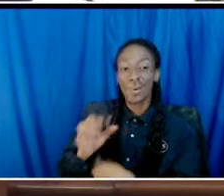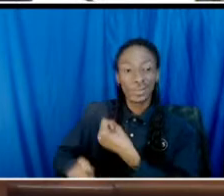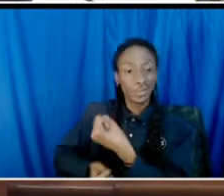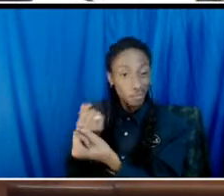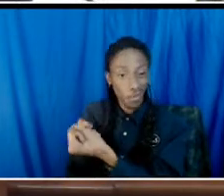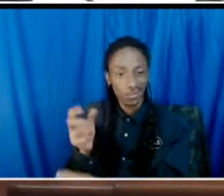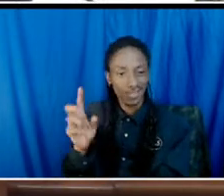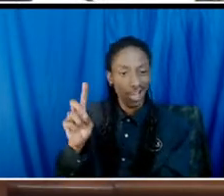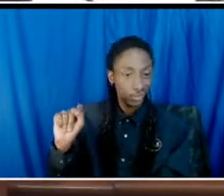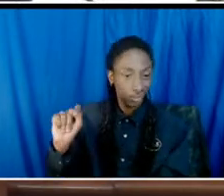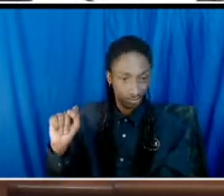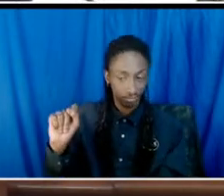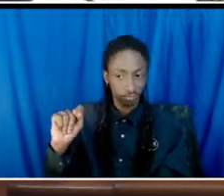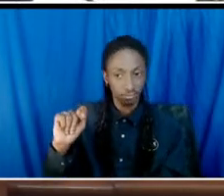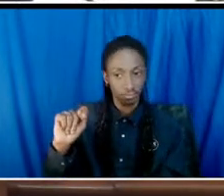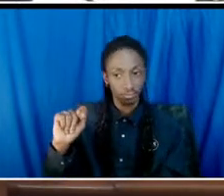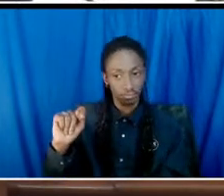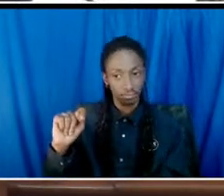Trump.